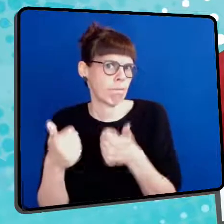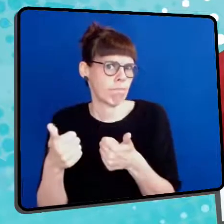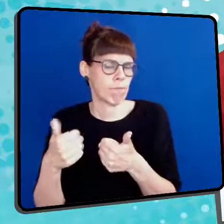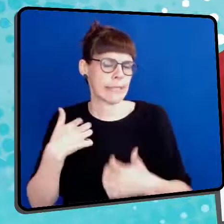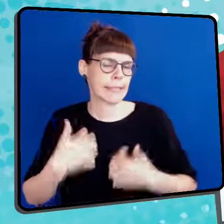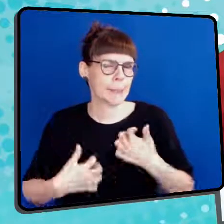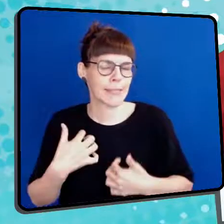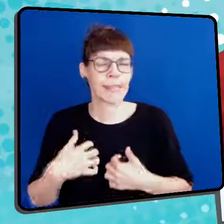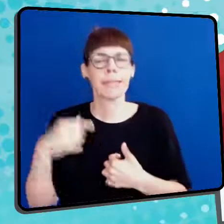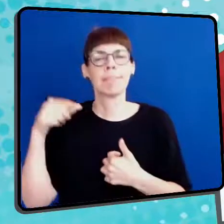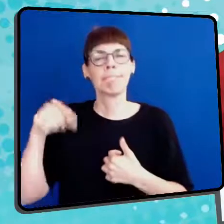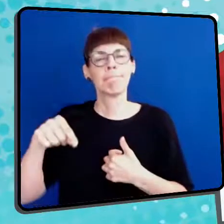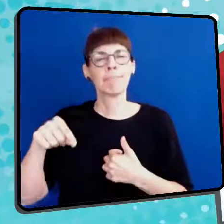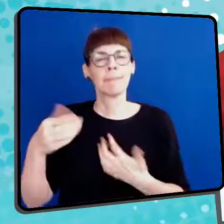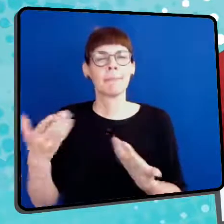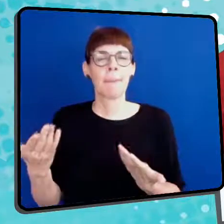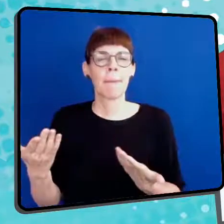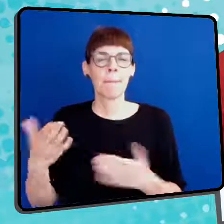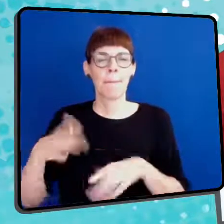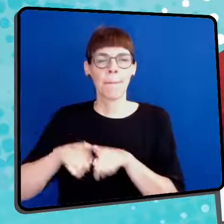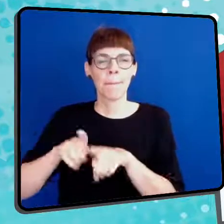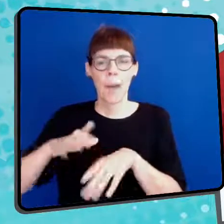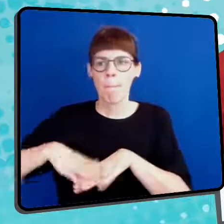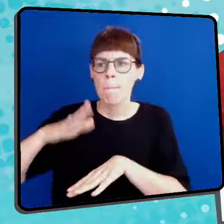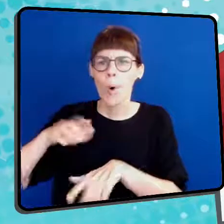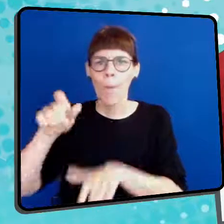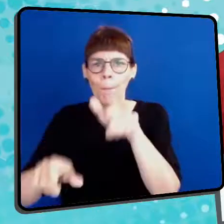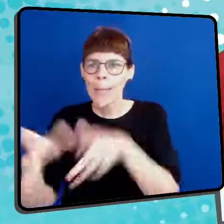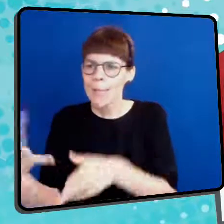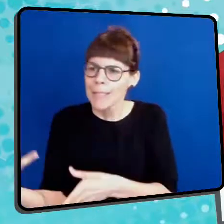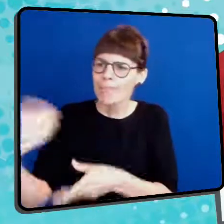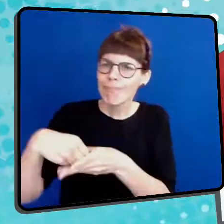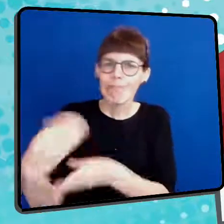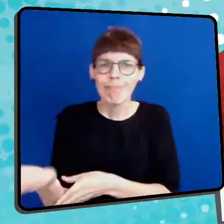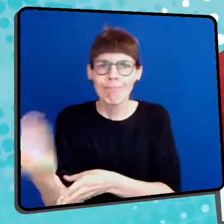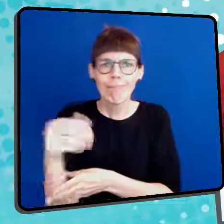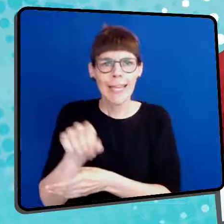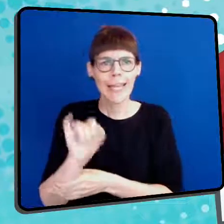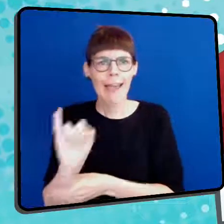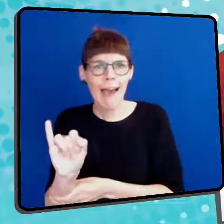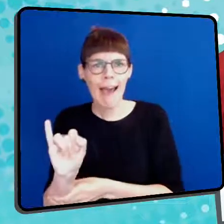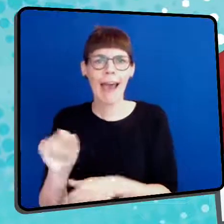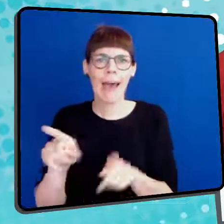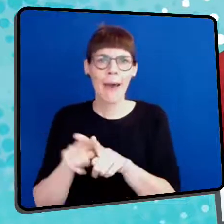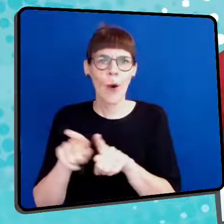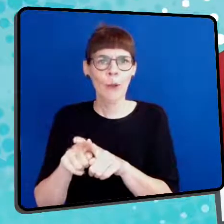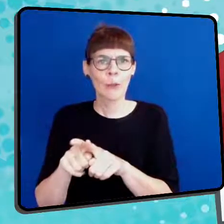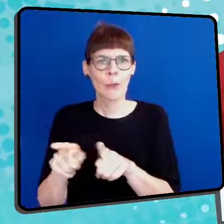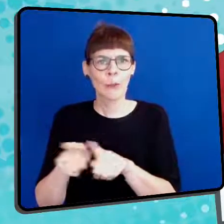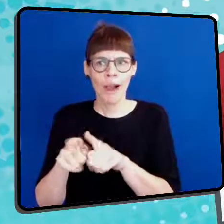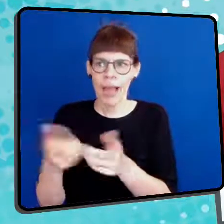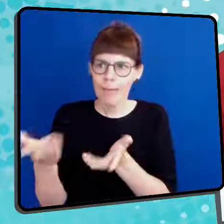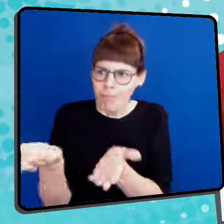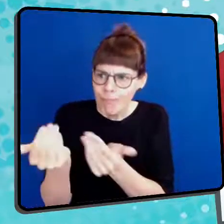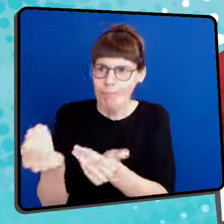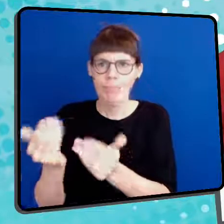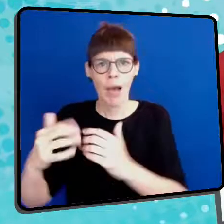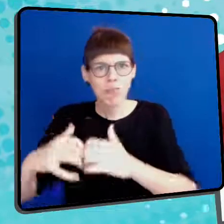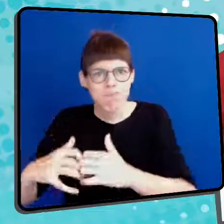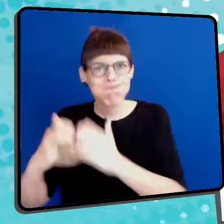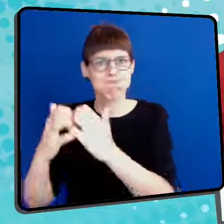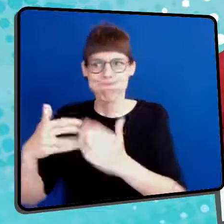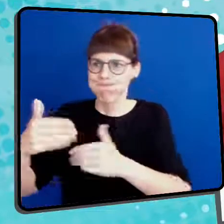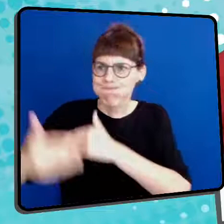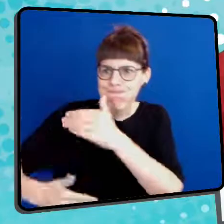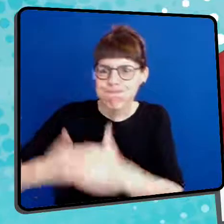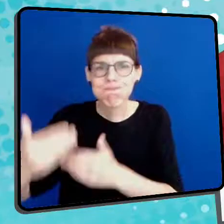about to invite more people into the field of AI and also give them a chance to get started in the field of data science